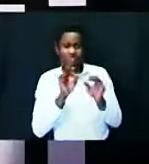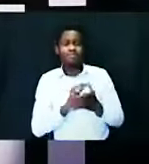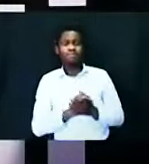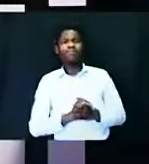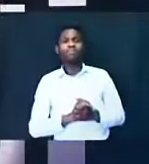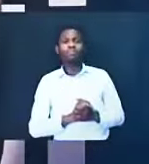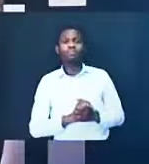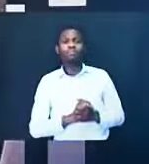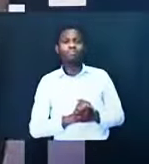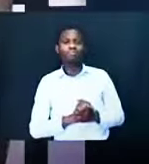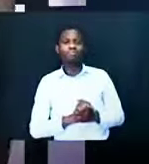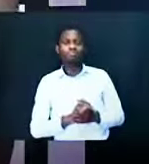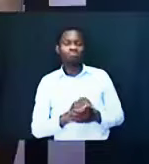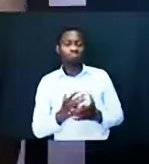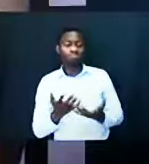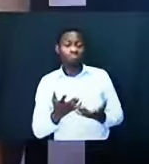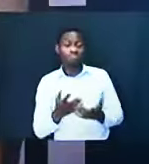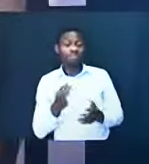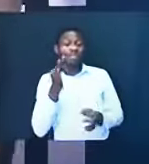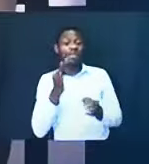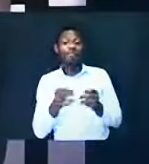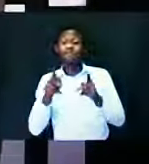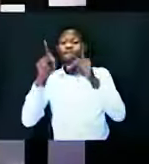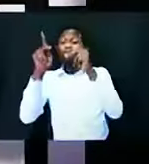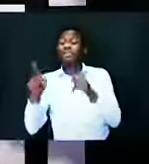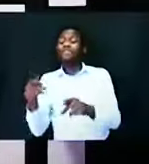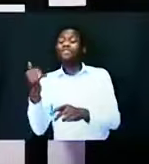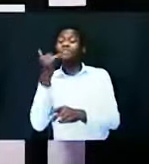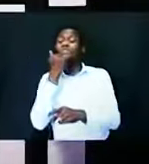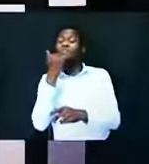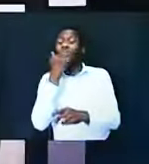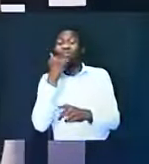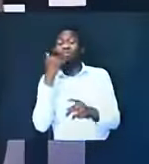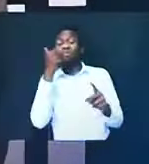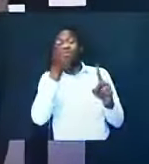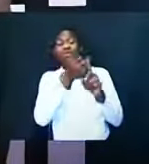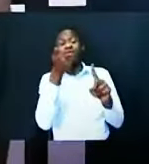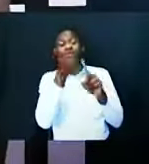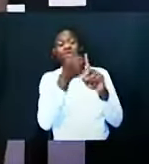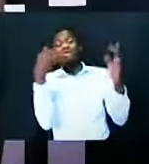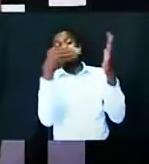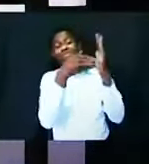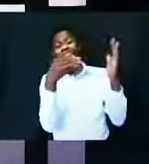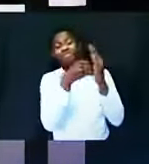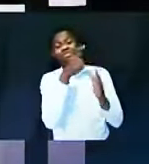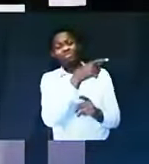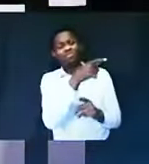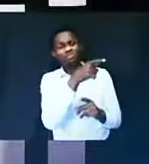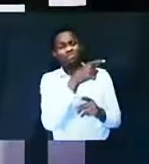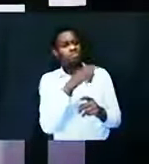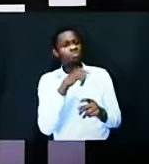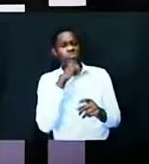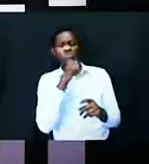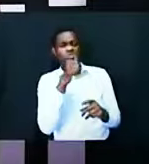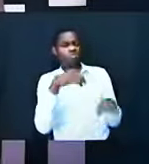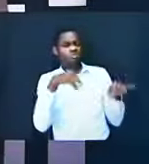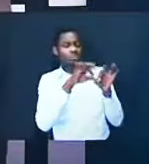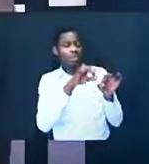It is not so much enye enopi about what somebody did to you. Said you obi de ye wo. It is about your